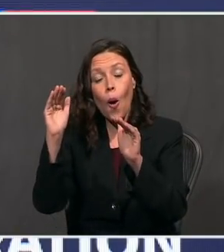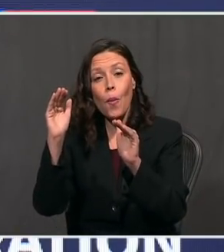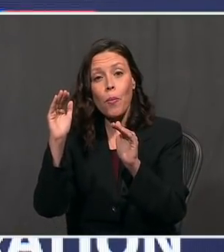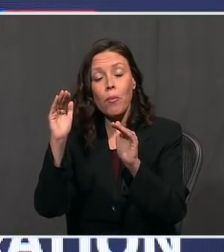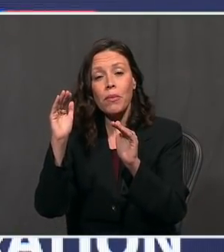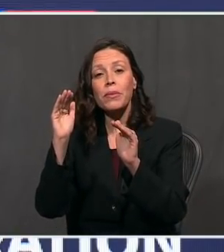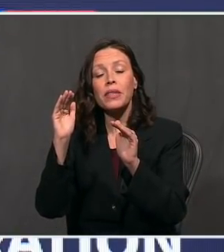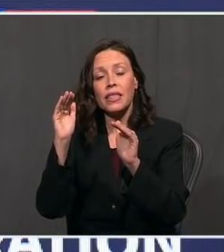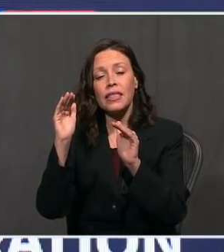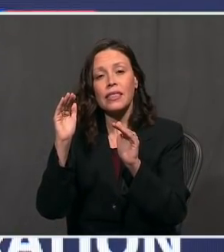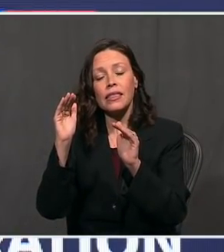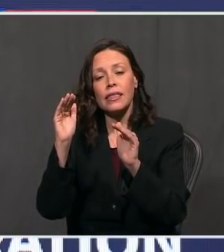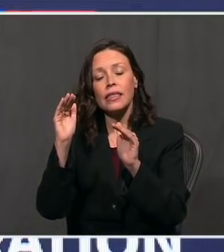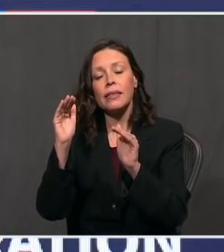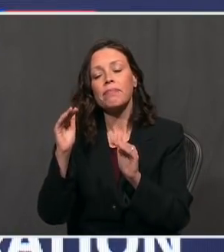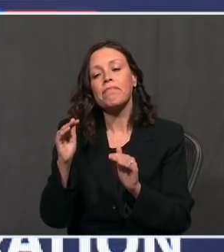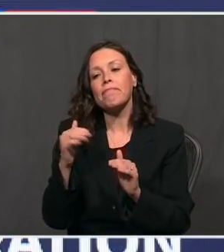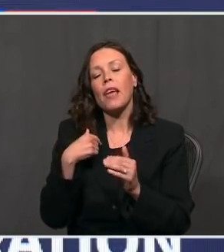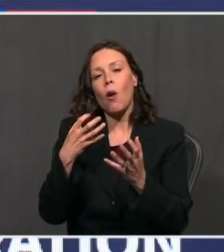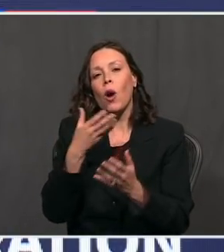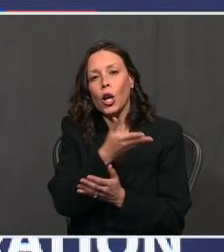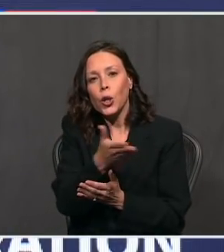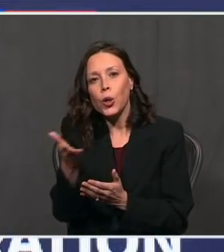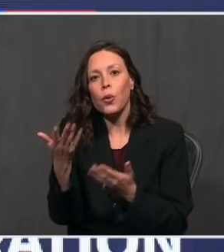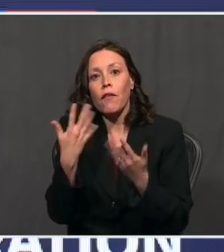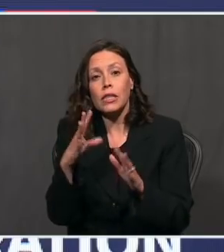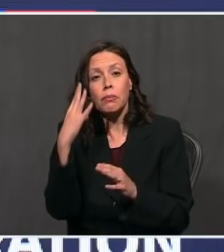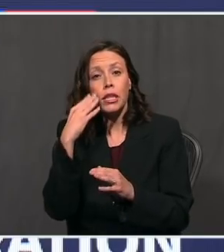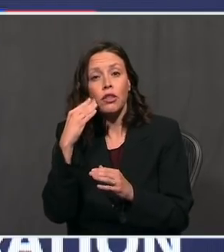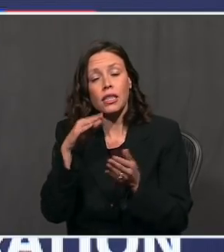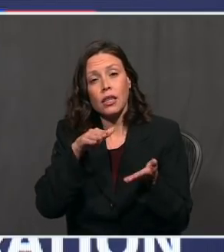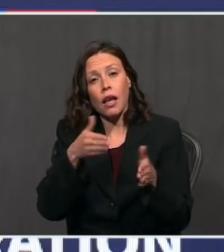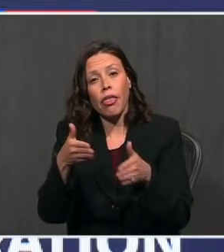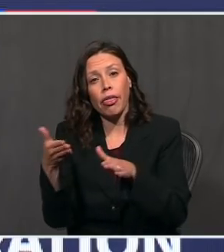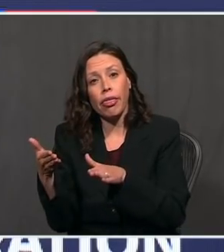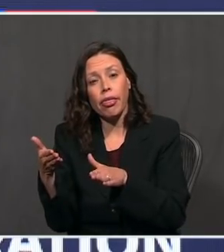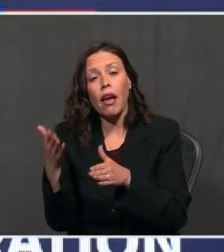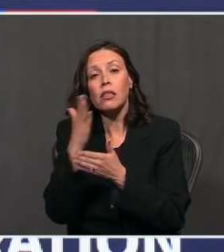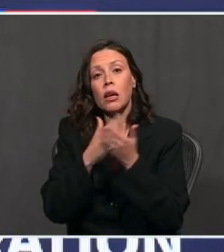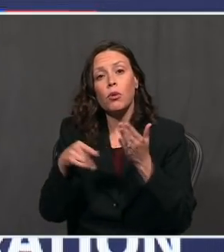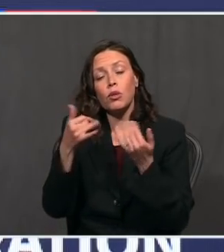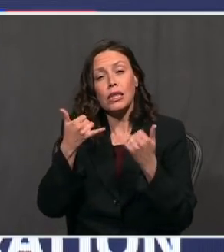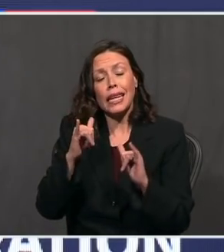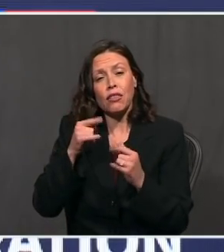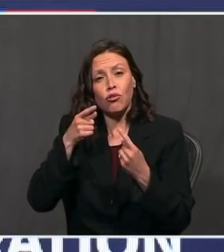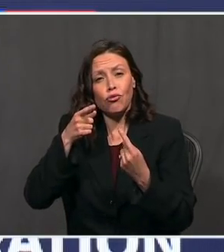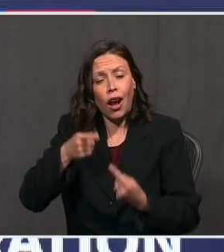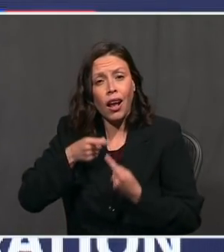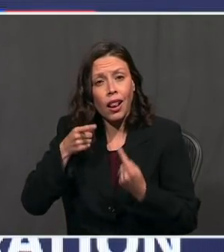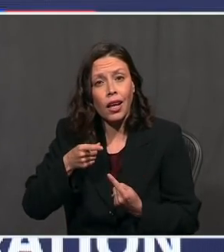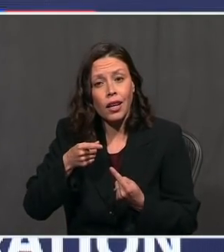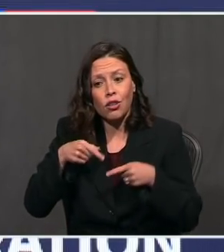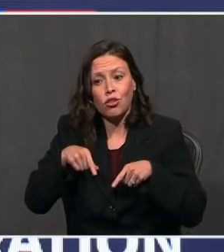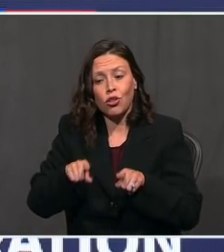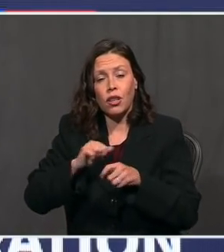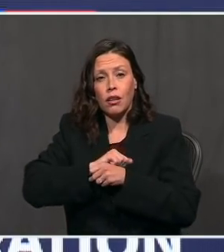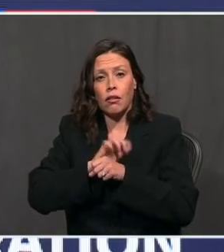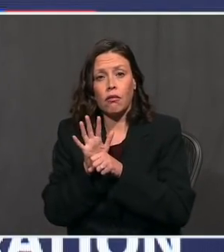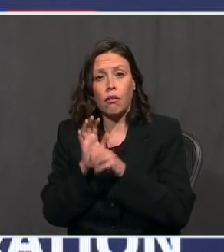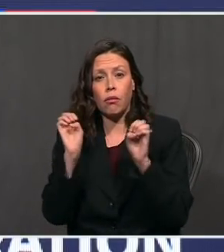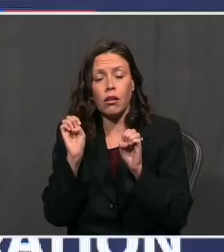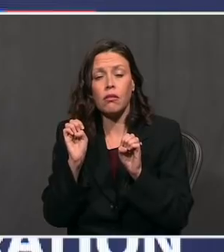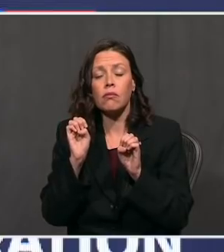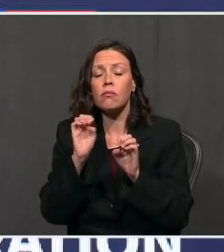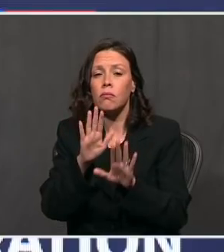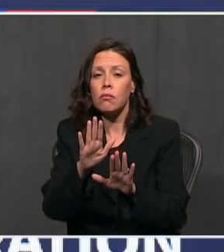country, I want families that have lost loved ones and those that are still struggling in the midst of this pandemic to know